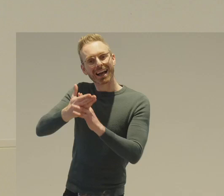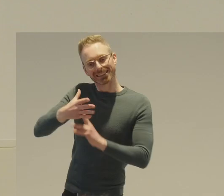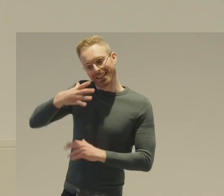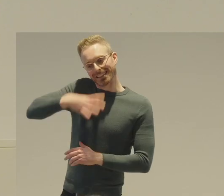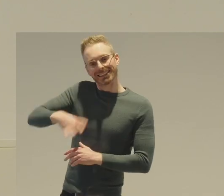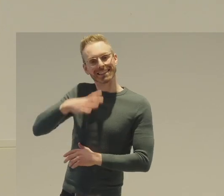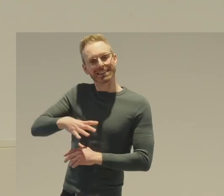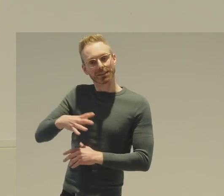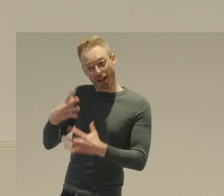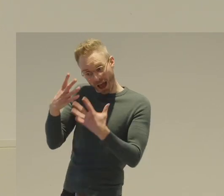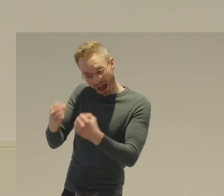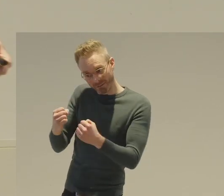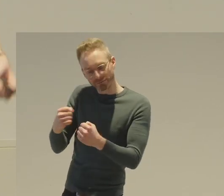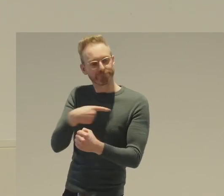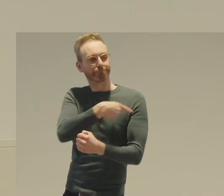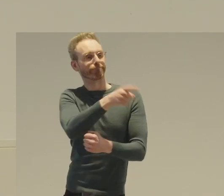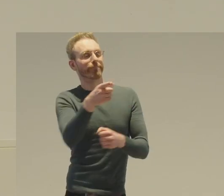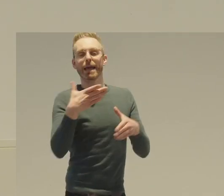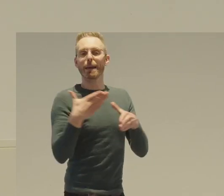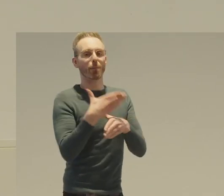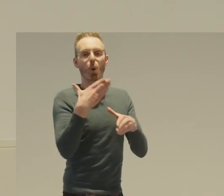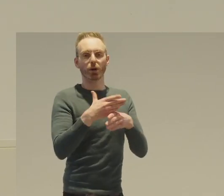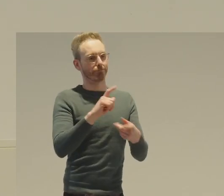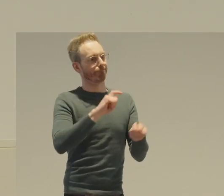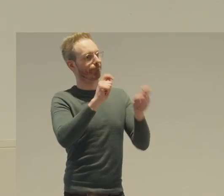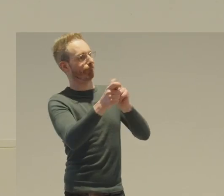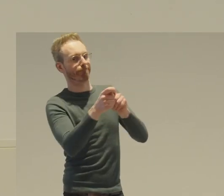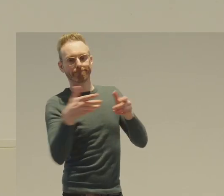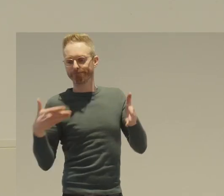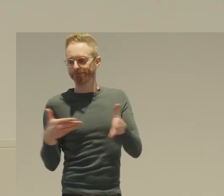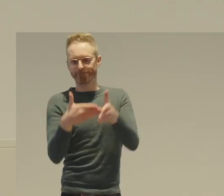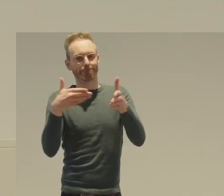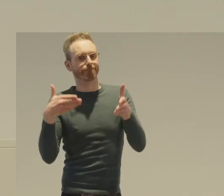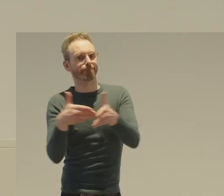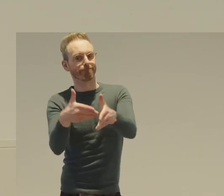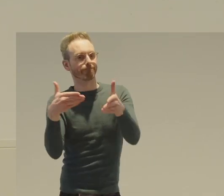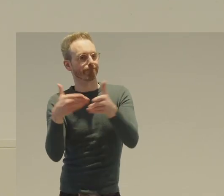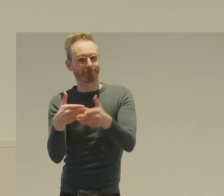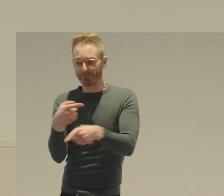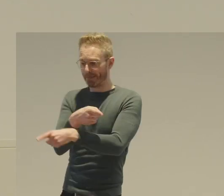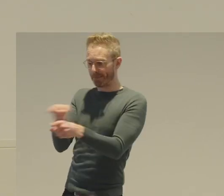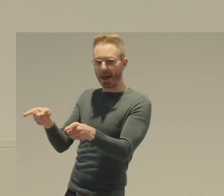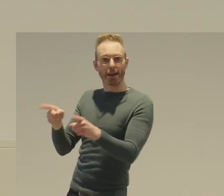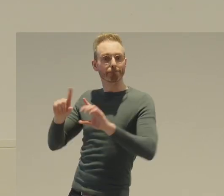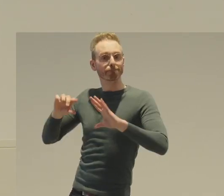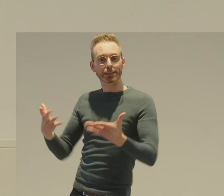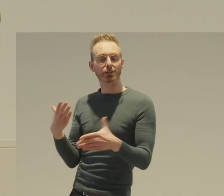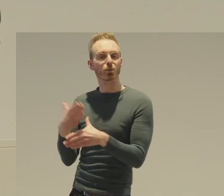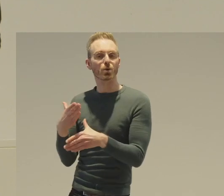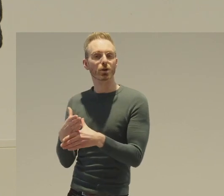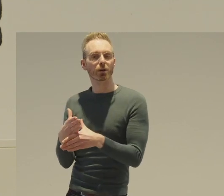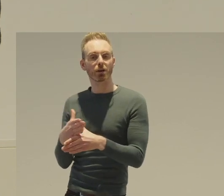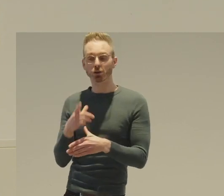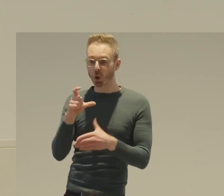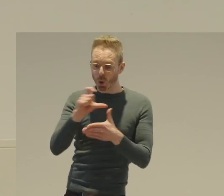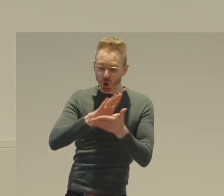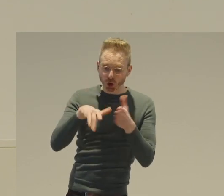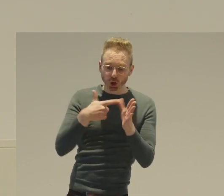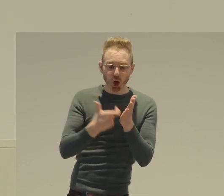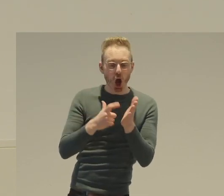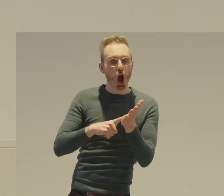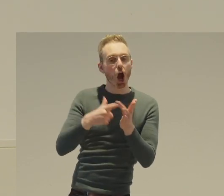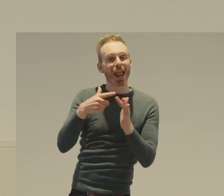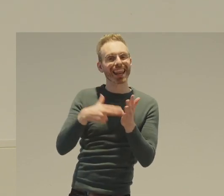work, they might be able to do some work. So some of the examples you've seen today, for example, Charlene works with the board,